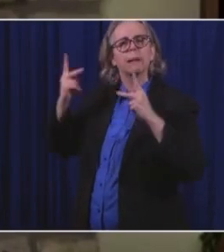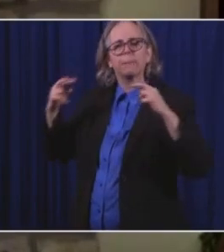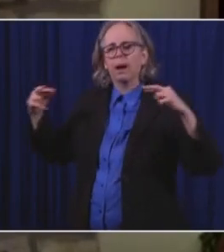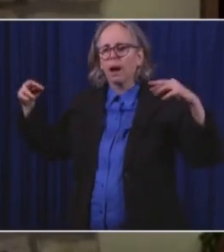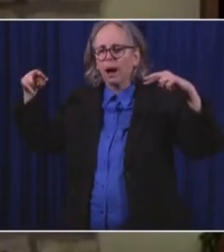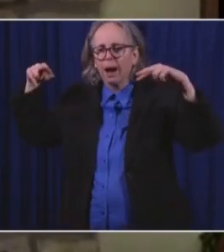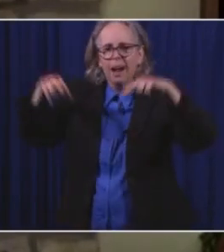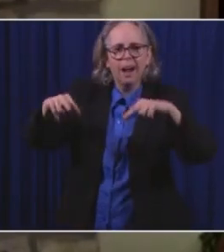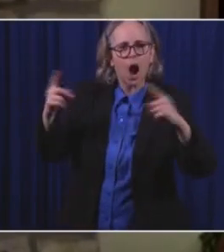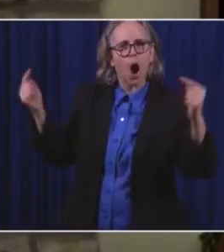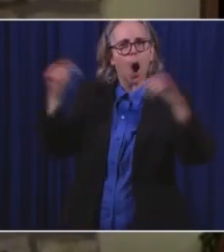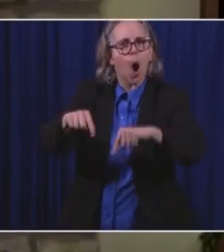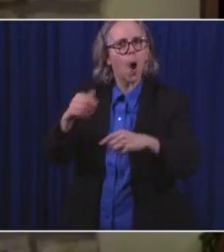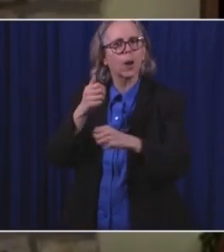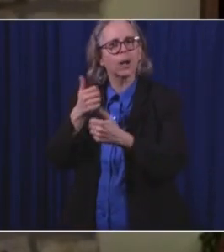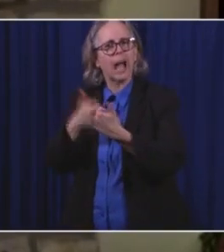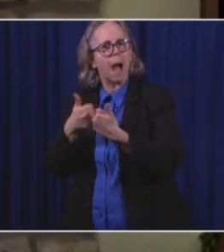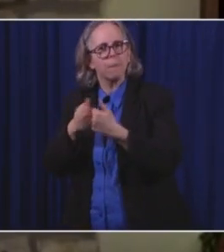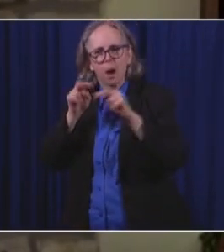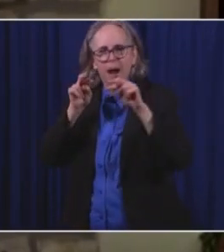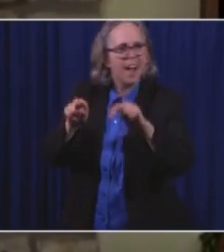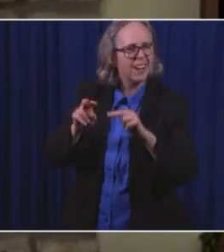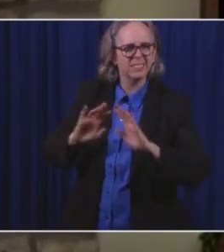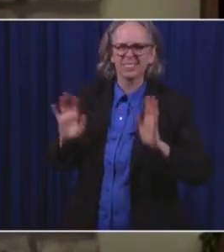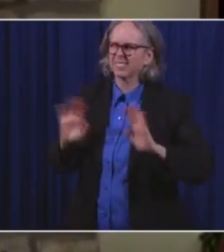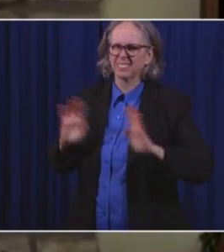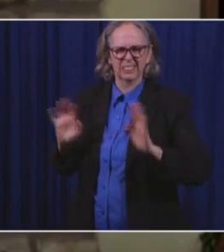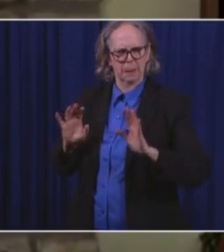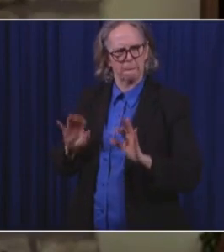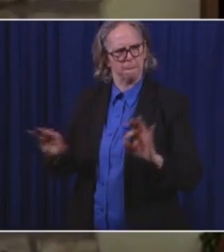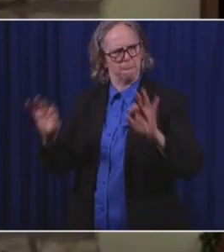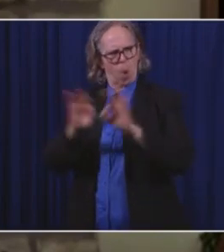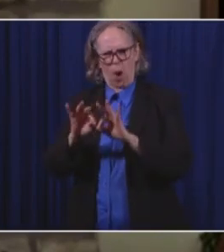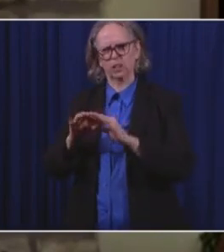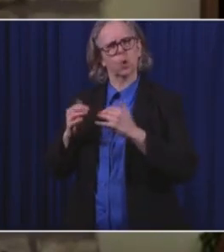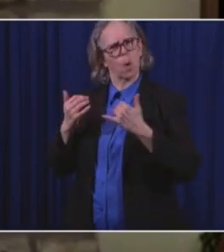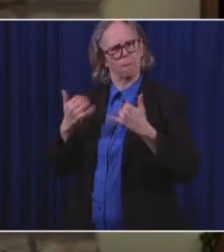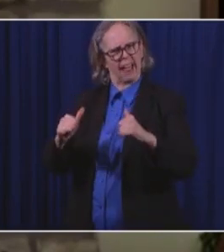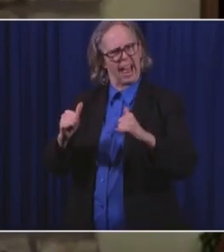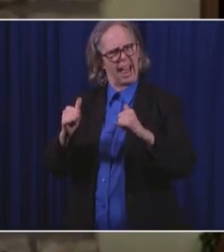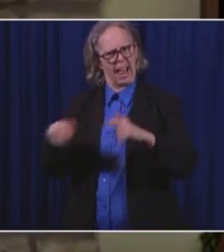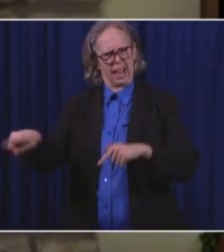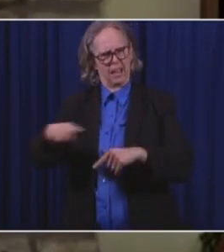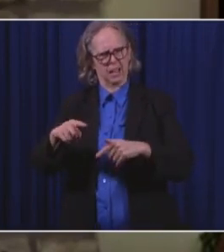play the game. What we've said to our high schools and junior highs is